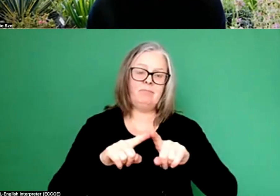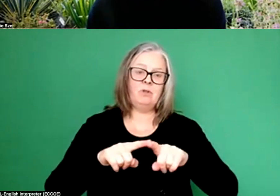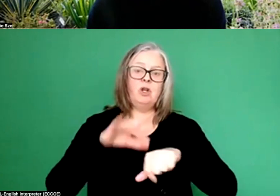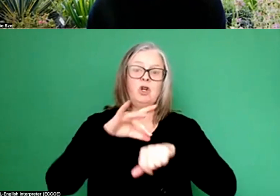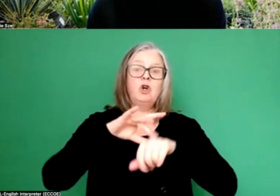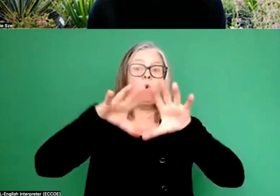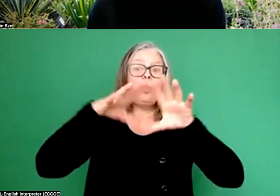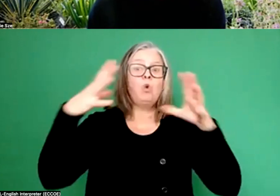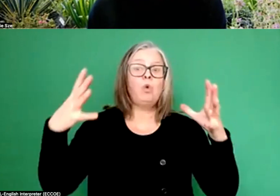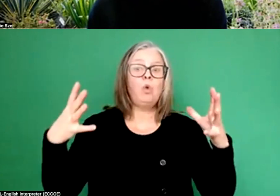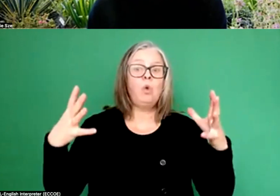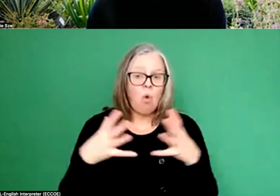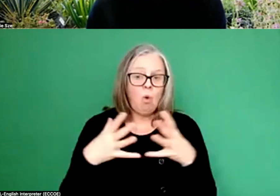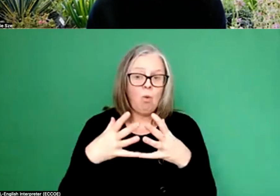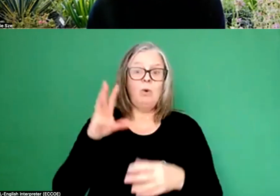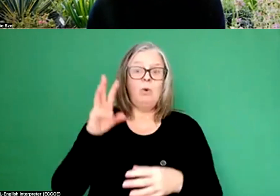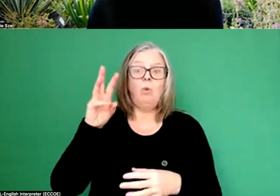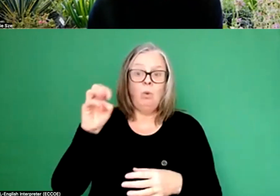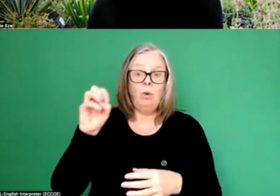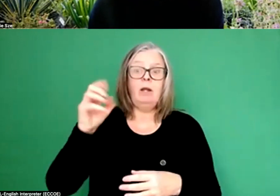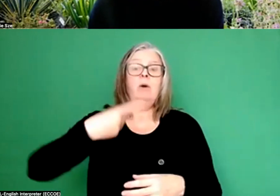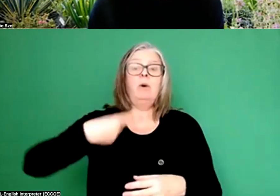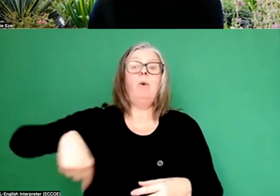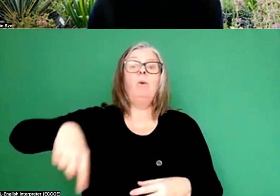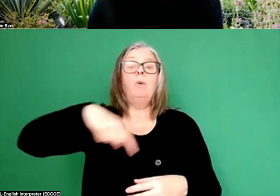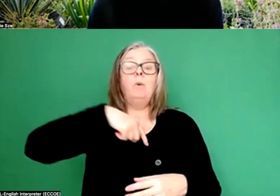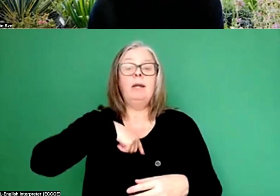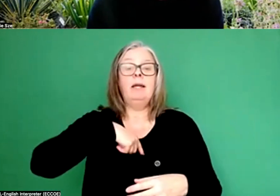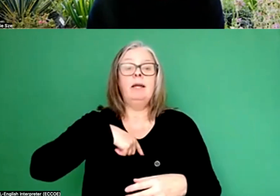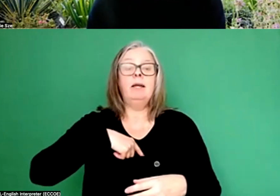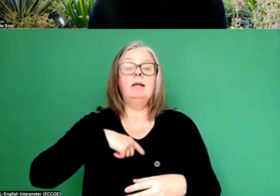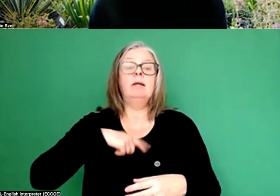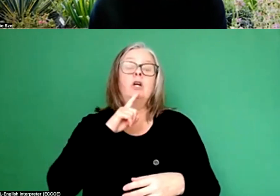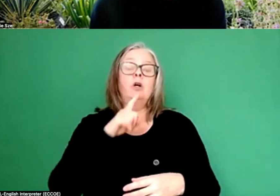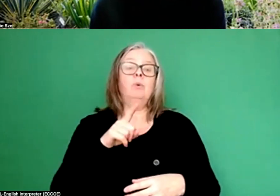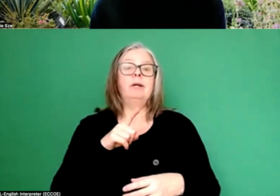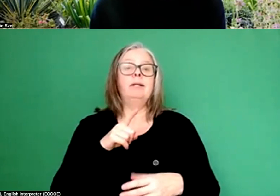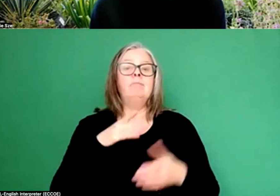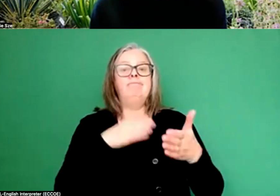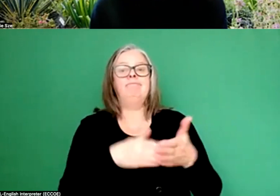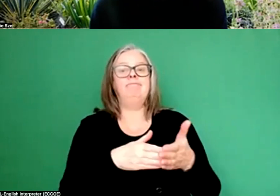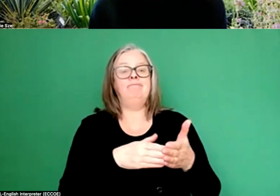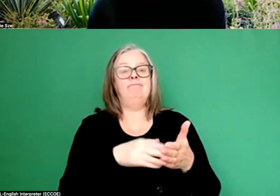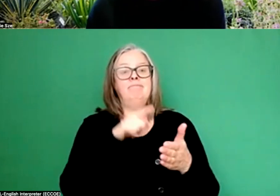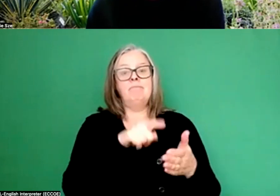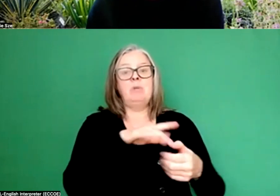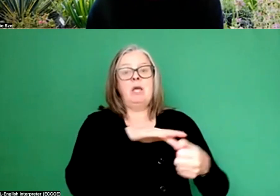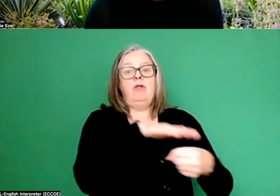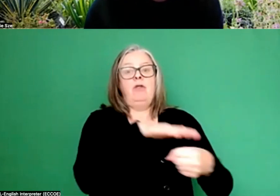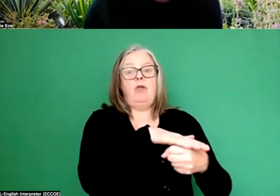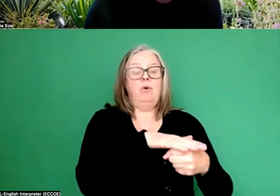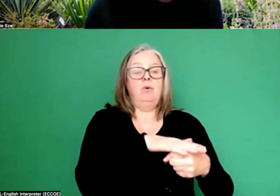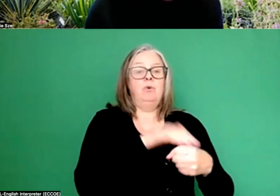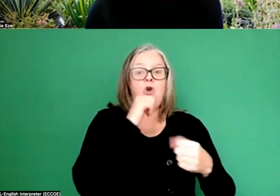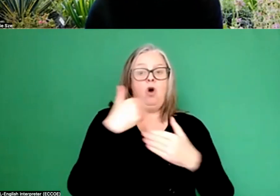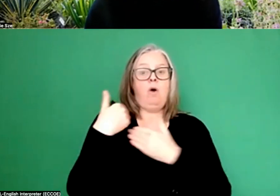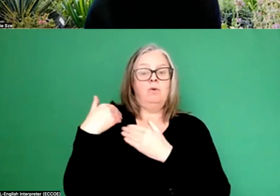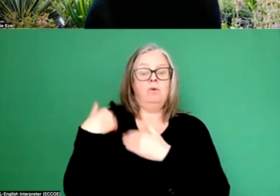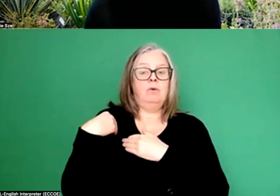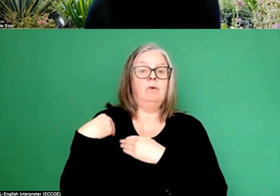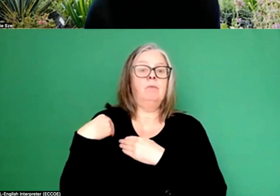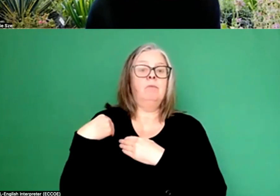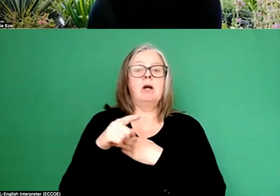there's pretty strong critique of you know the anthropocene concept right that you know this is indigenous people